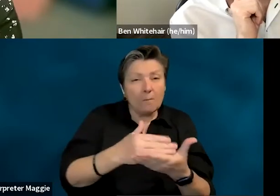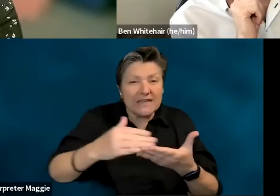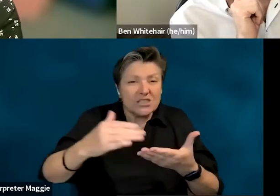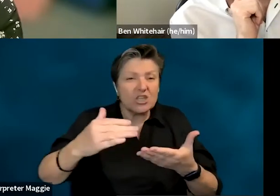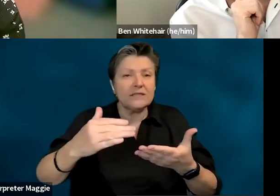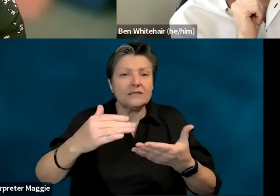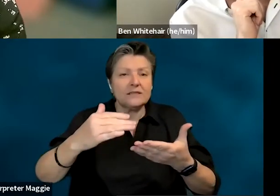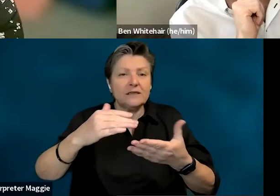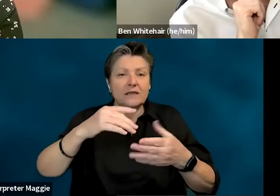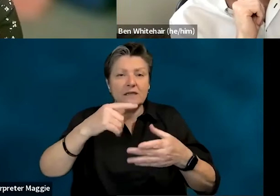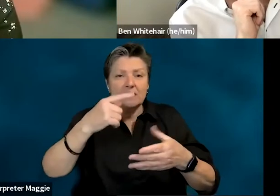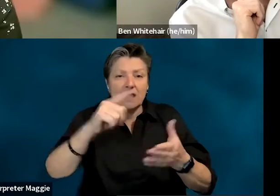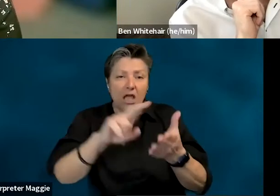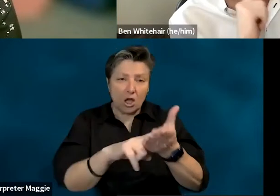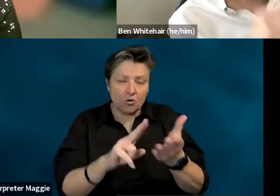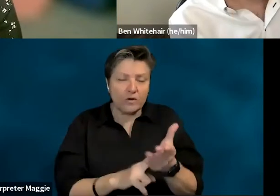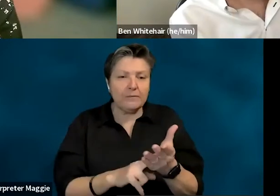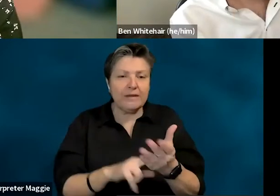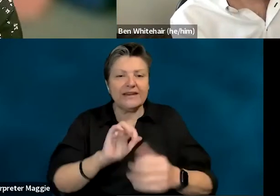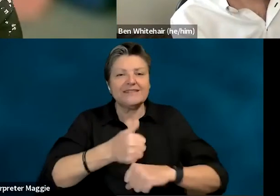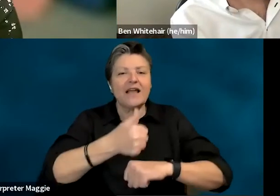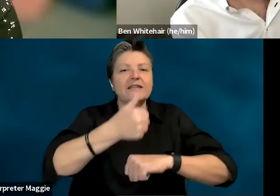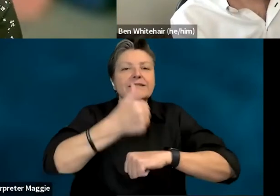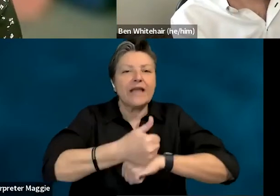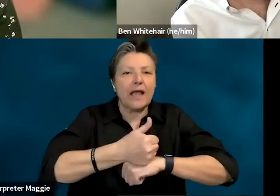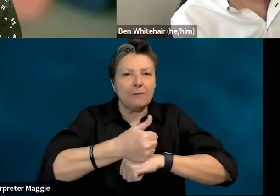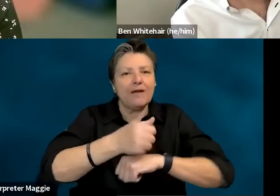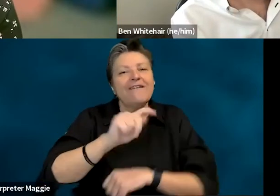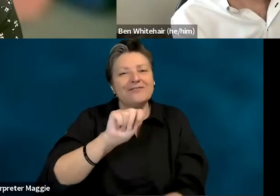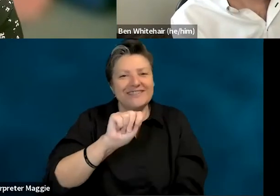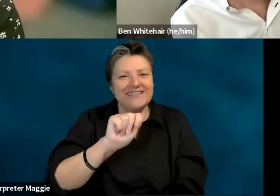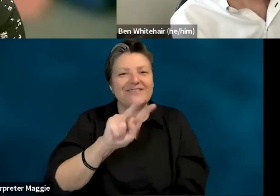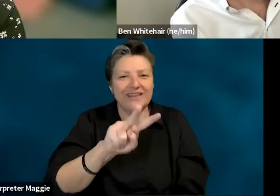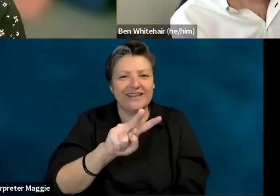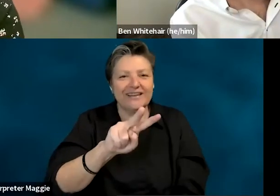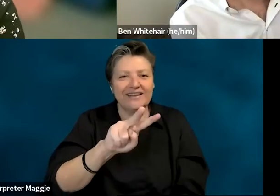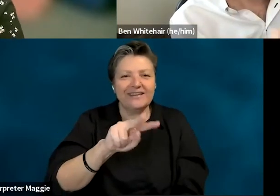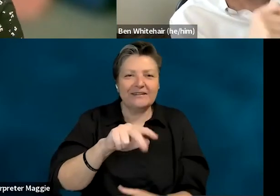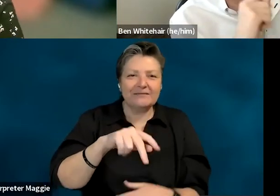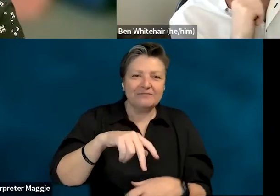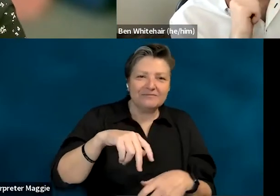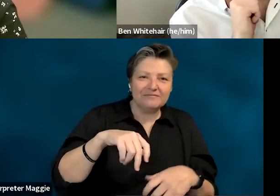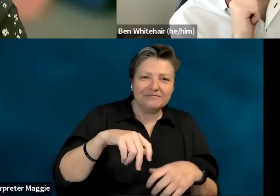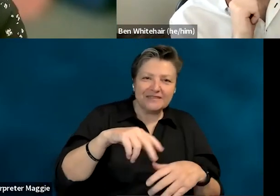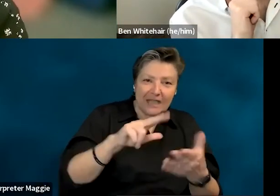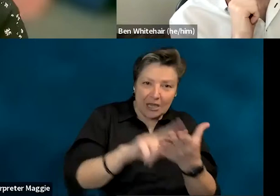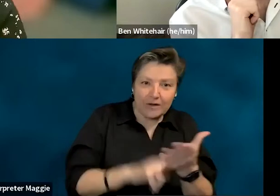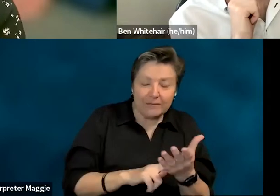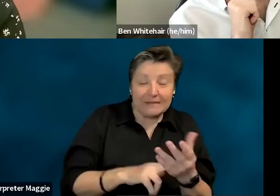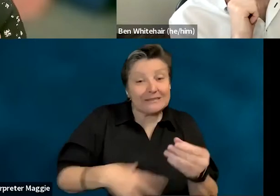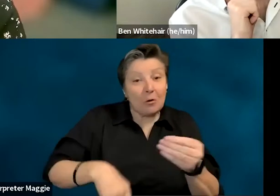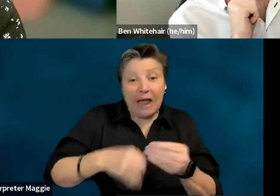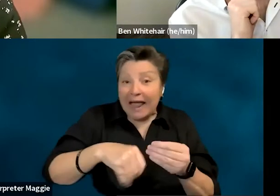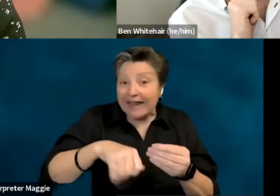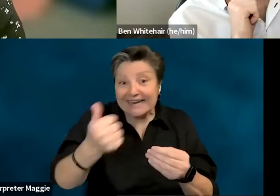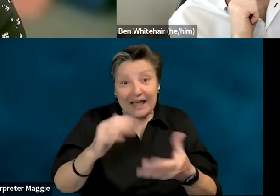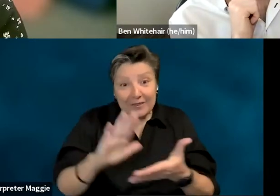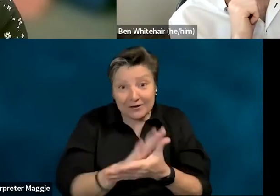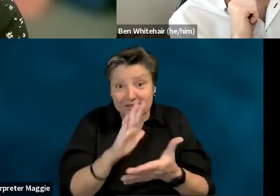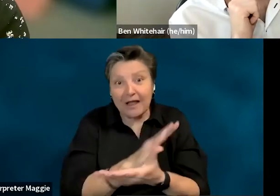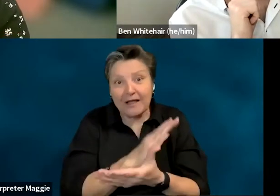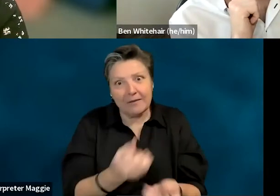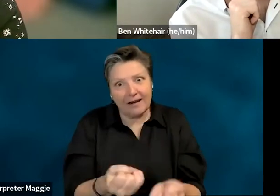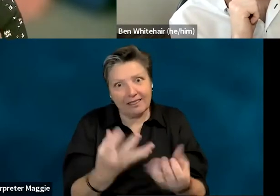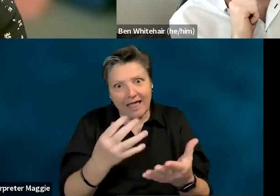top of the CBA and the television agreement and make further changes. So you would add another document, lots of fun, lots of